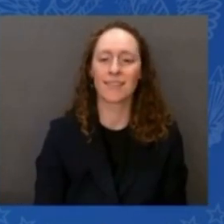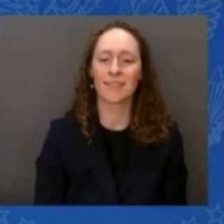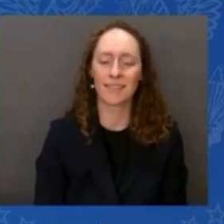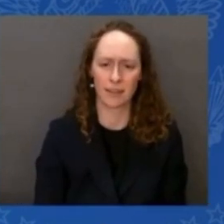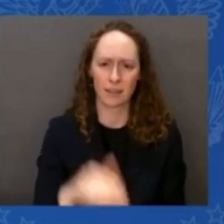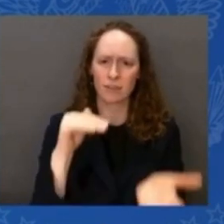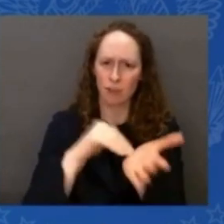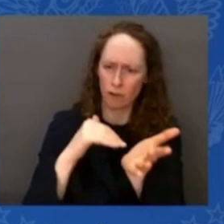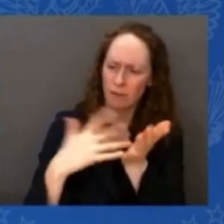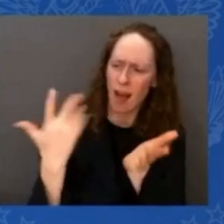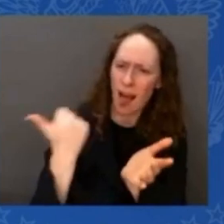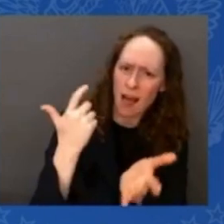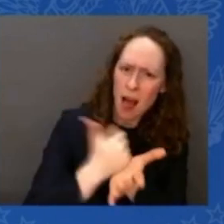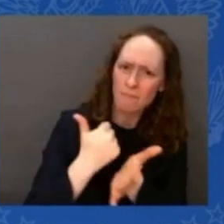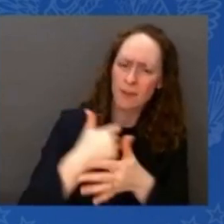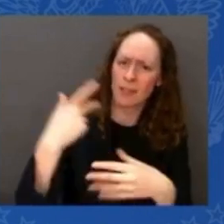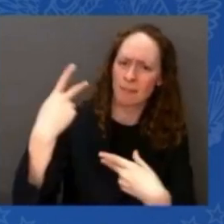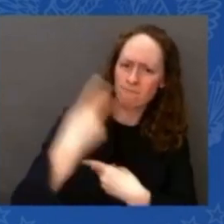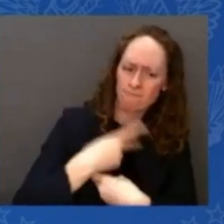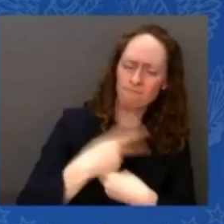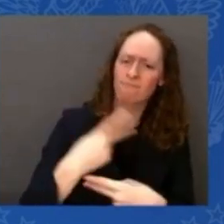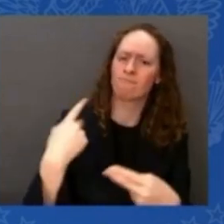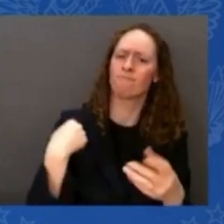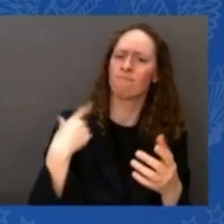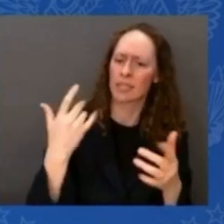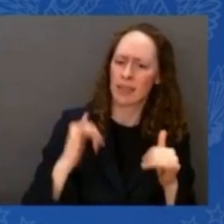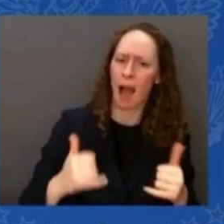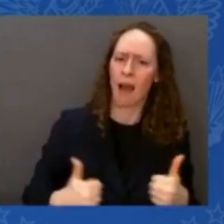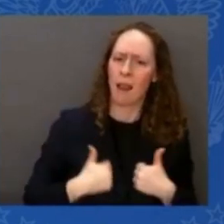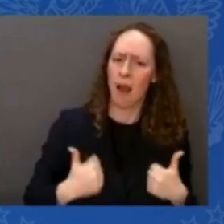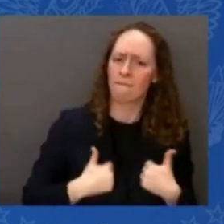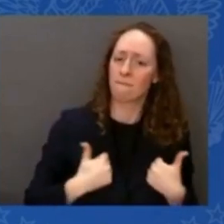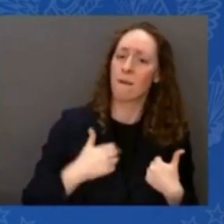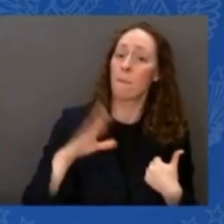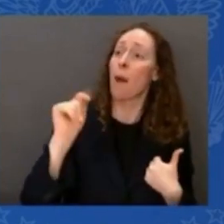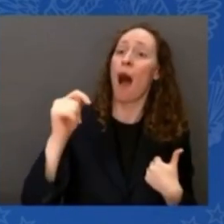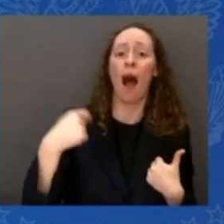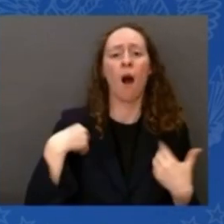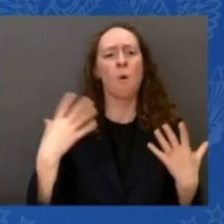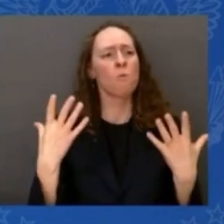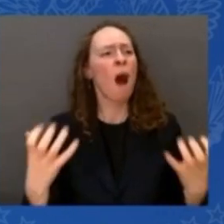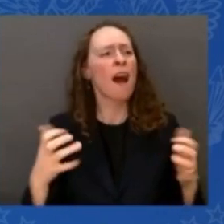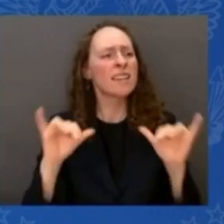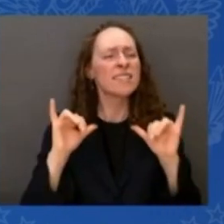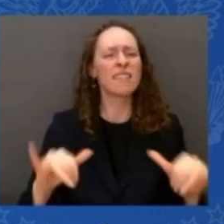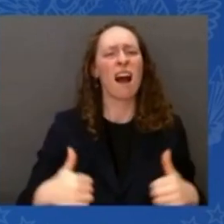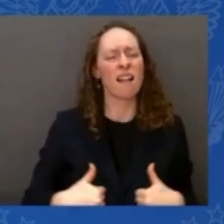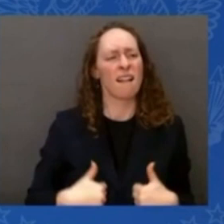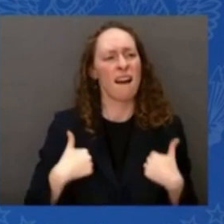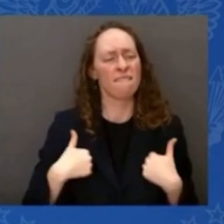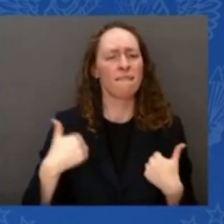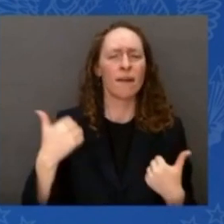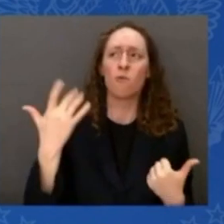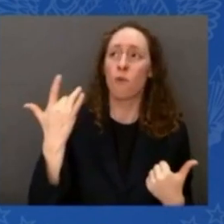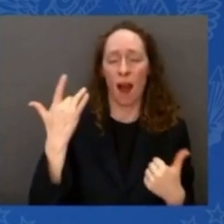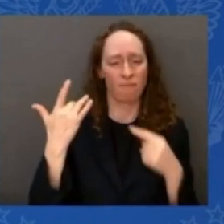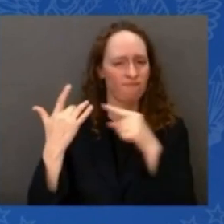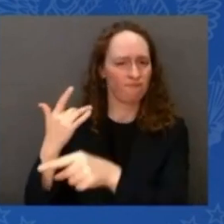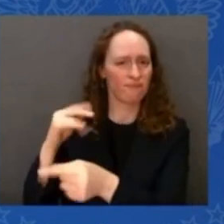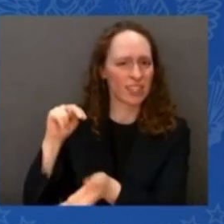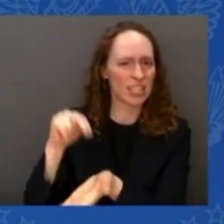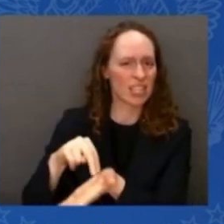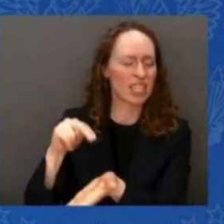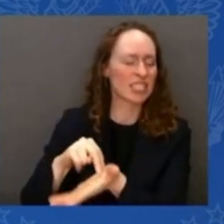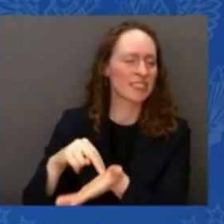and you look at those machines, and you know the line goes flat, that it's over. But you just get tired. You